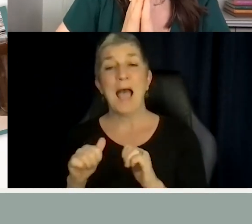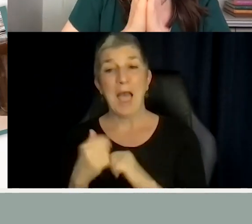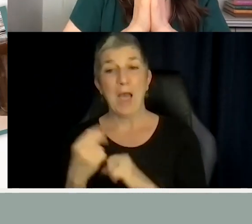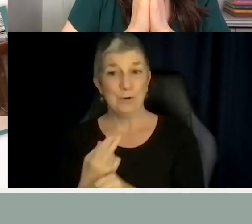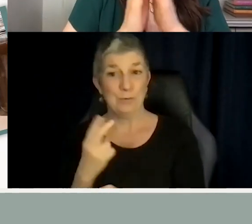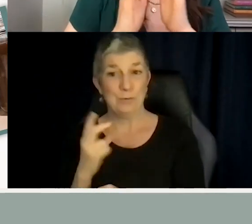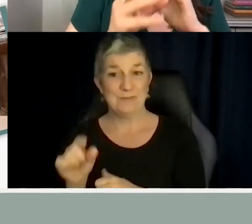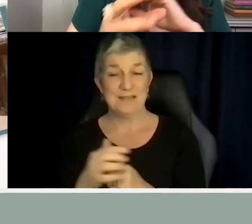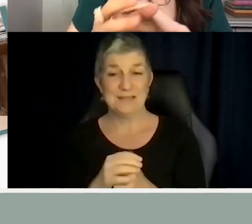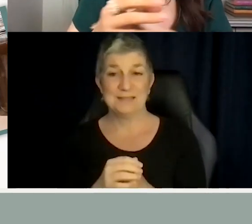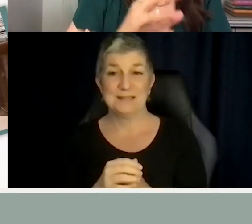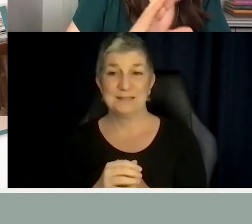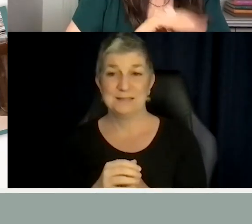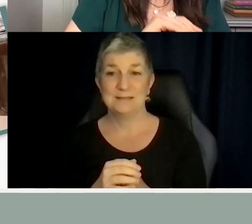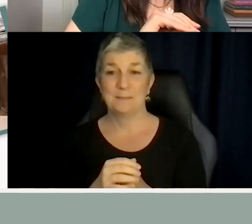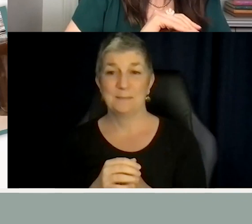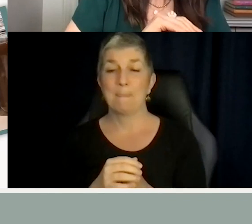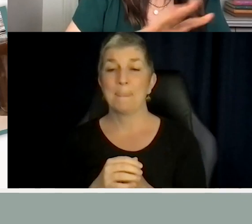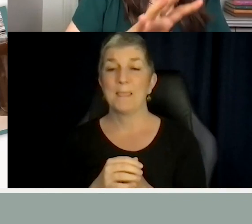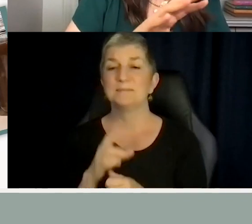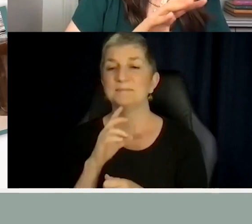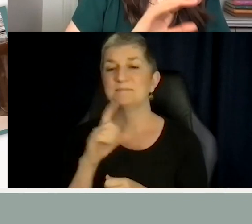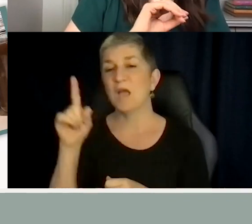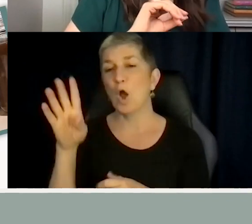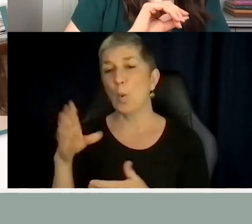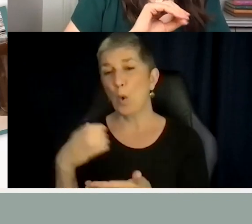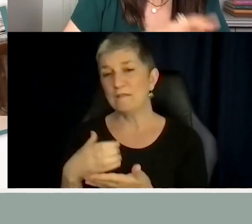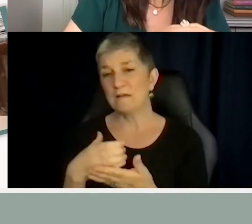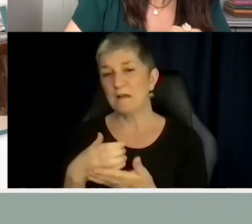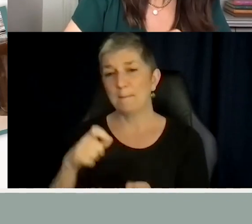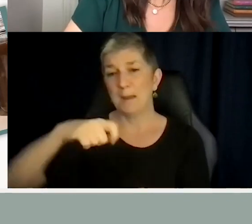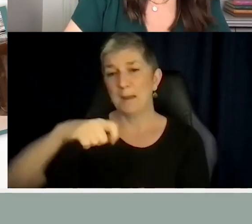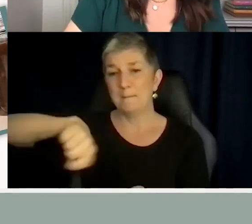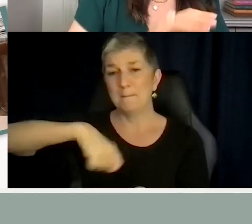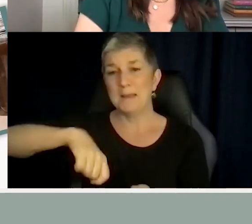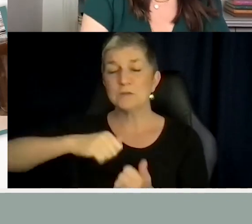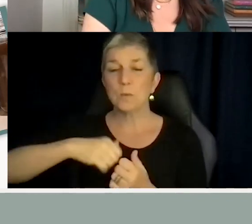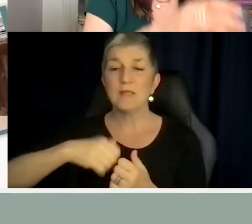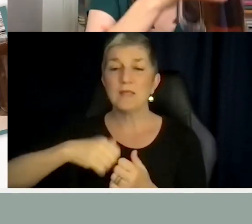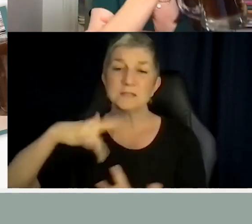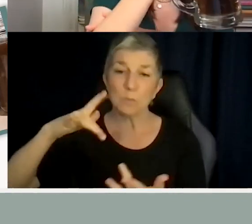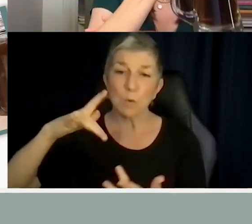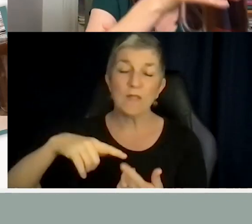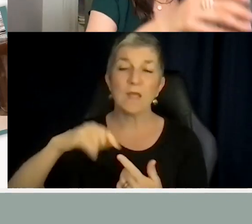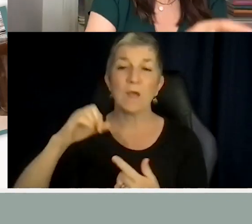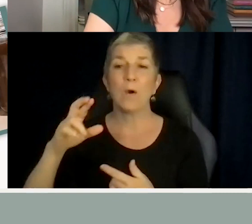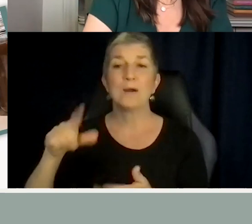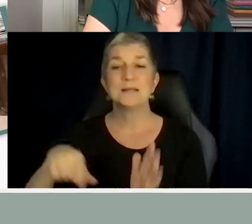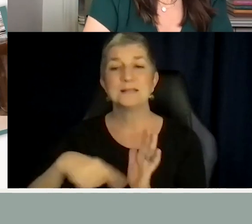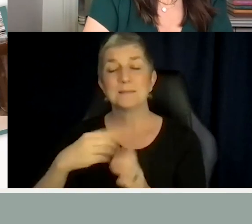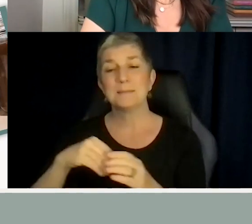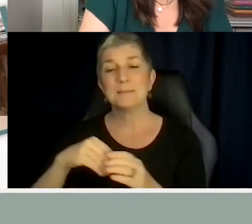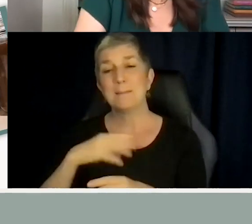this is by adding about 1/4 cup into a smoothie. I add it sometimes into my